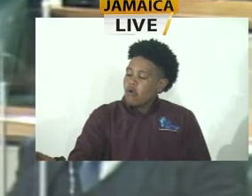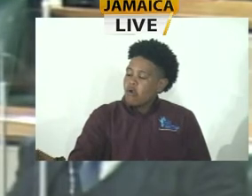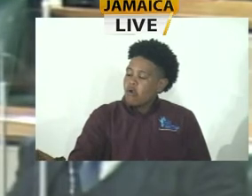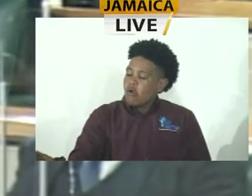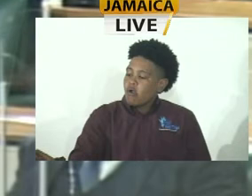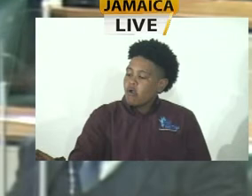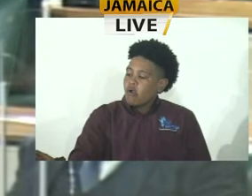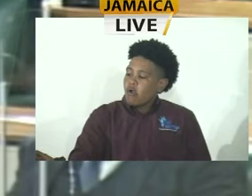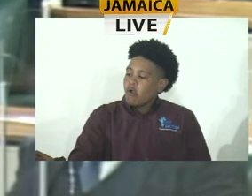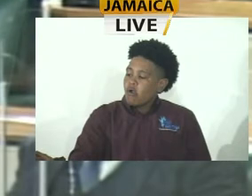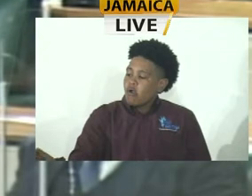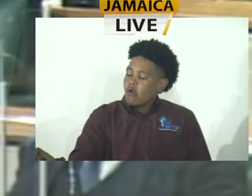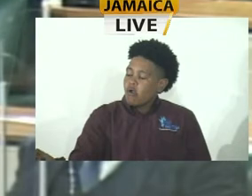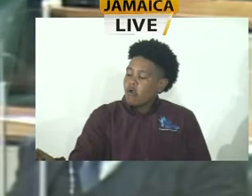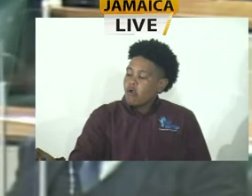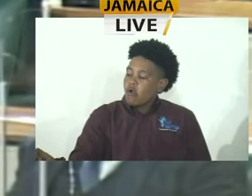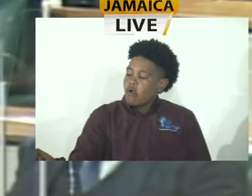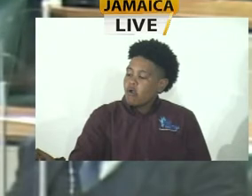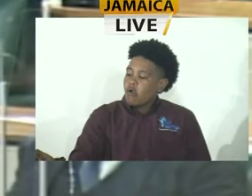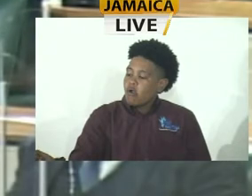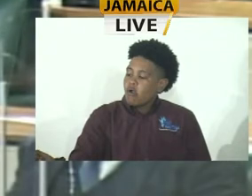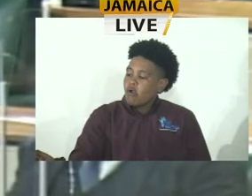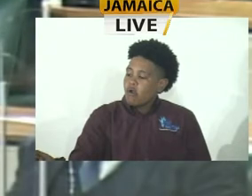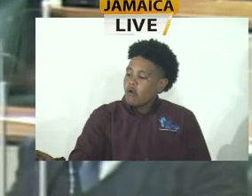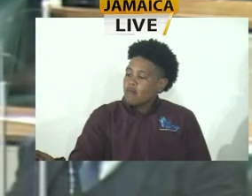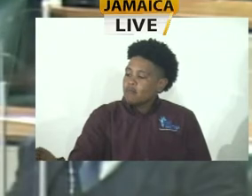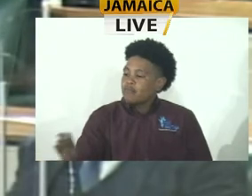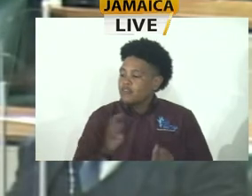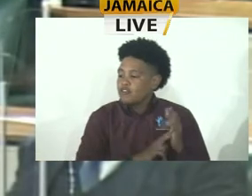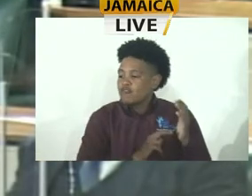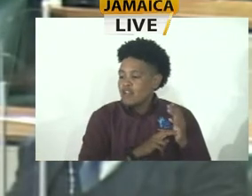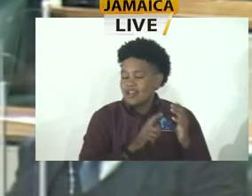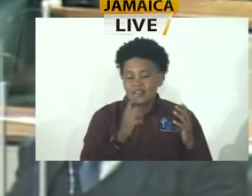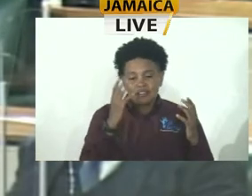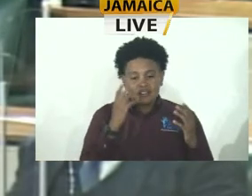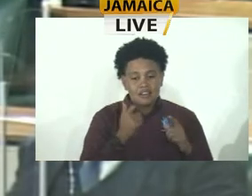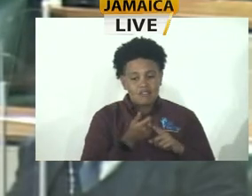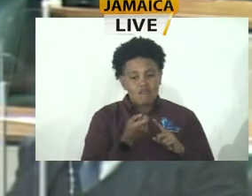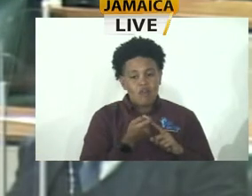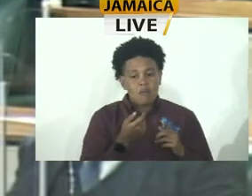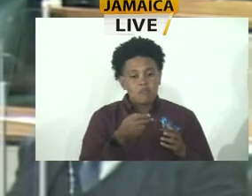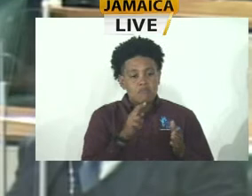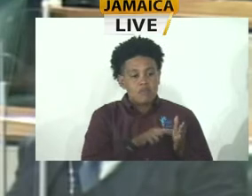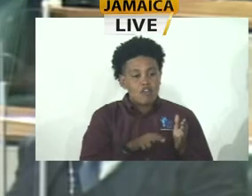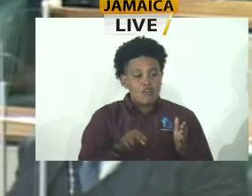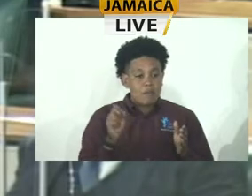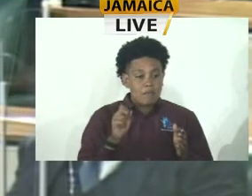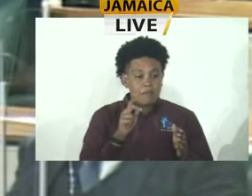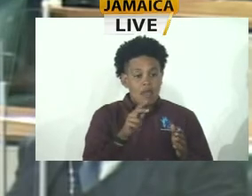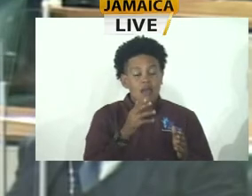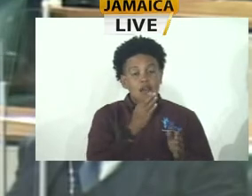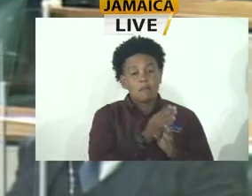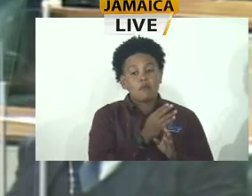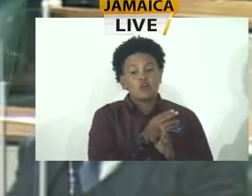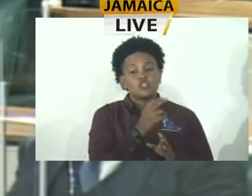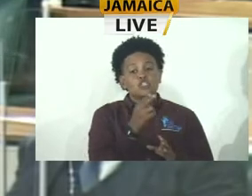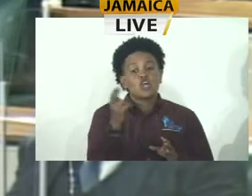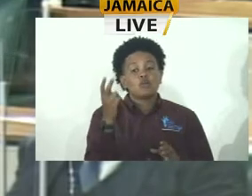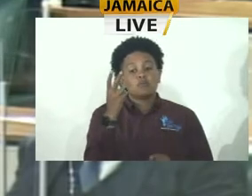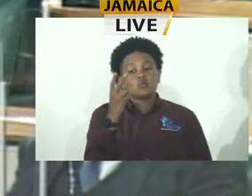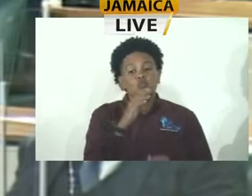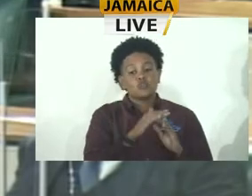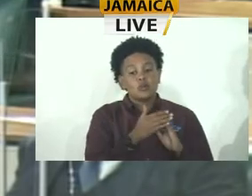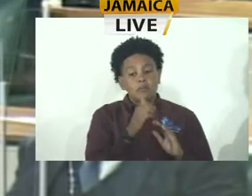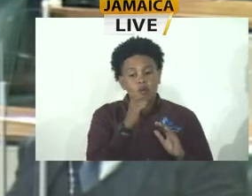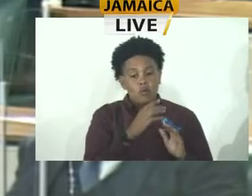coming back from a burial and their bus being shot up and two uh jamaican women